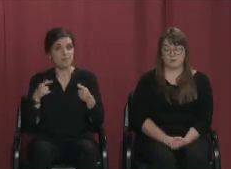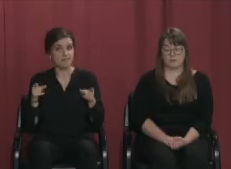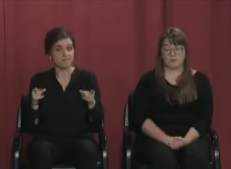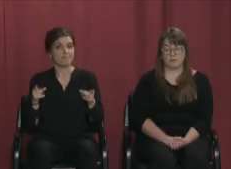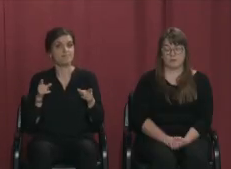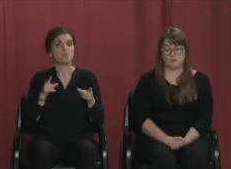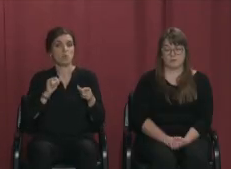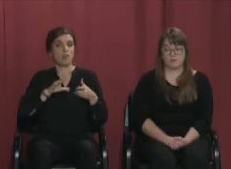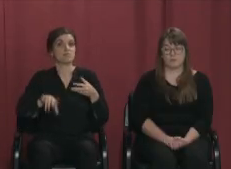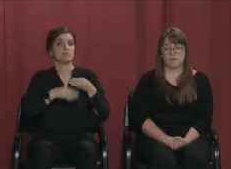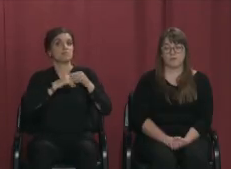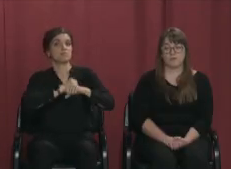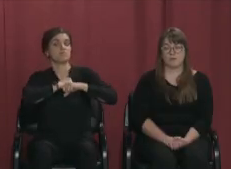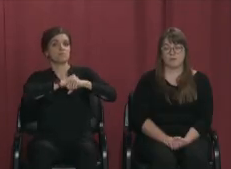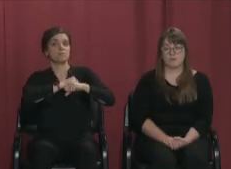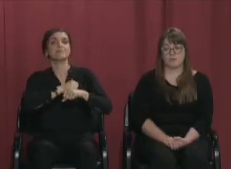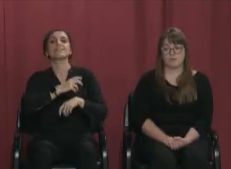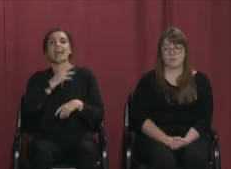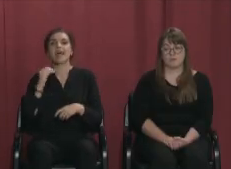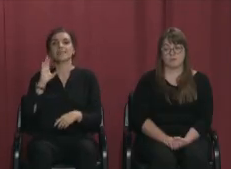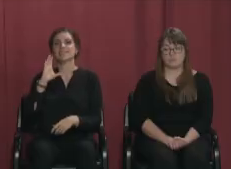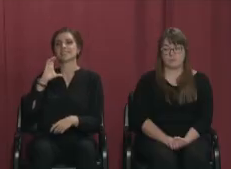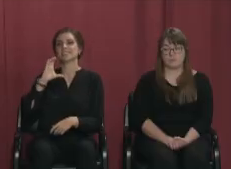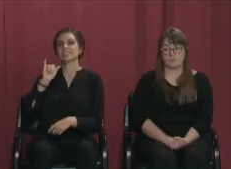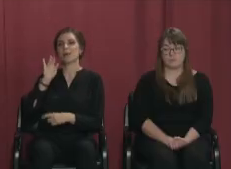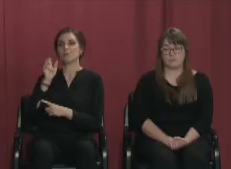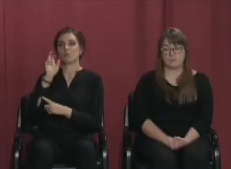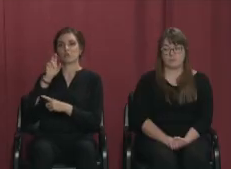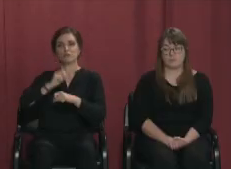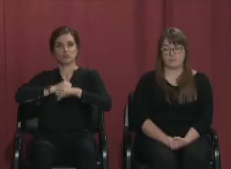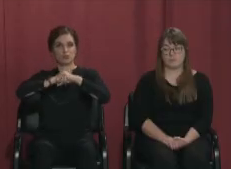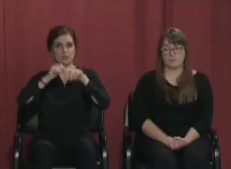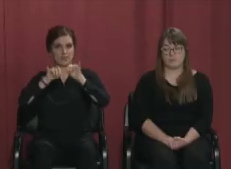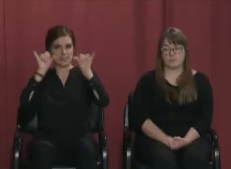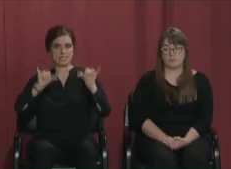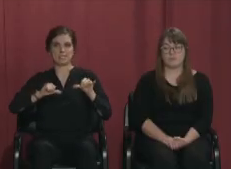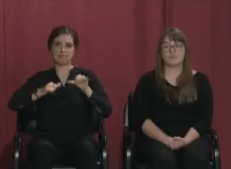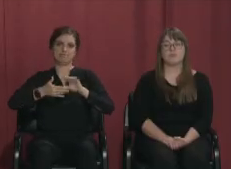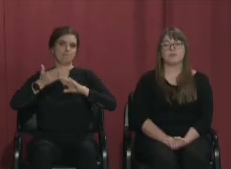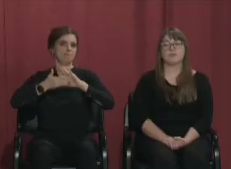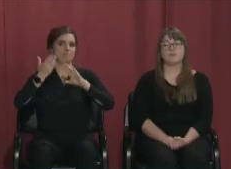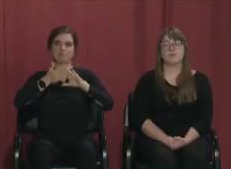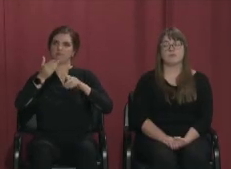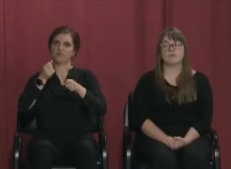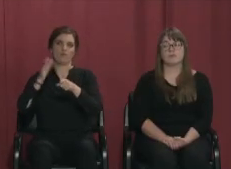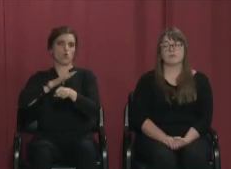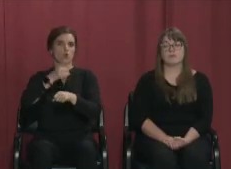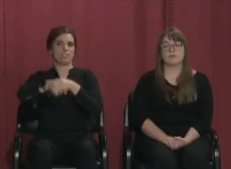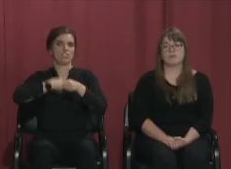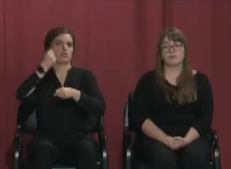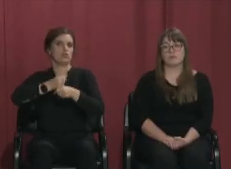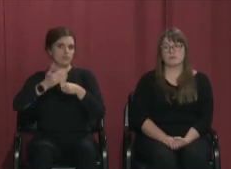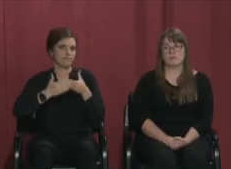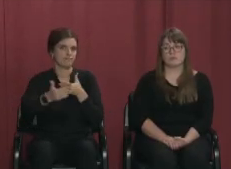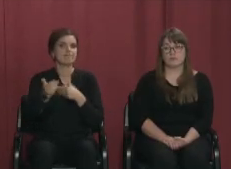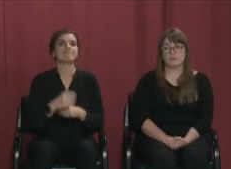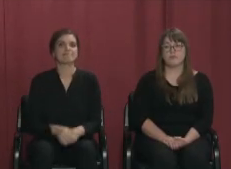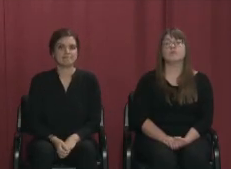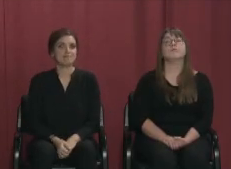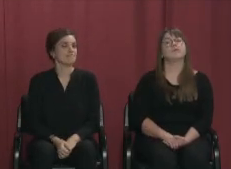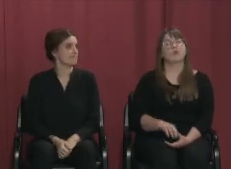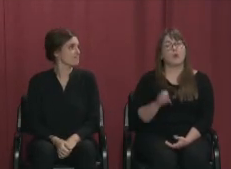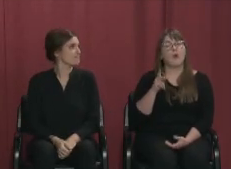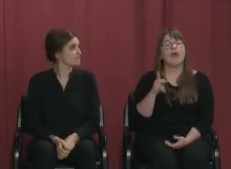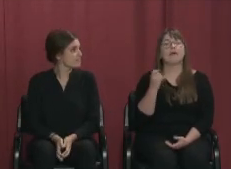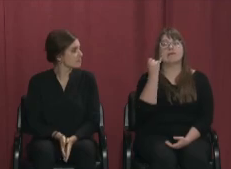have the cybersecurity systems up and running throughout the year. And so I'll give you a chance to kind of bust any